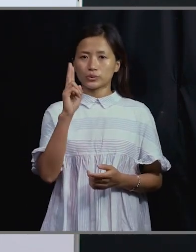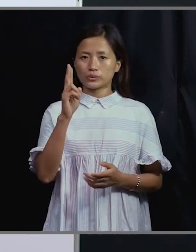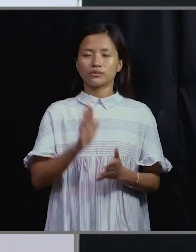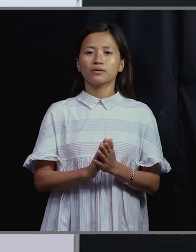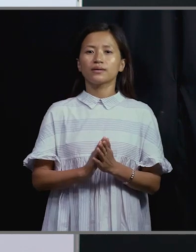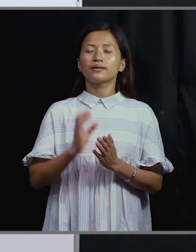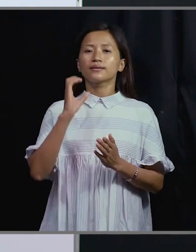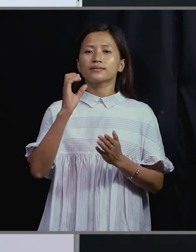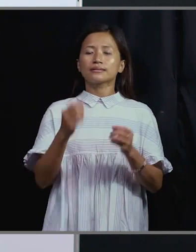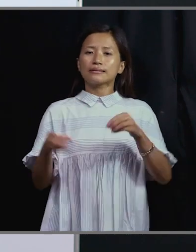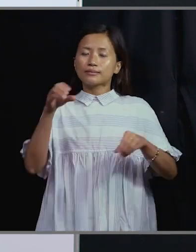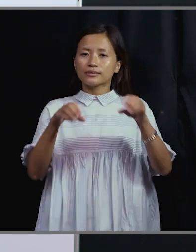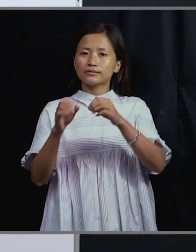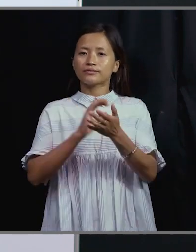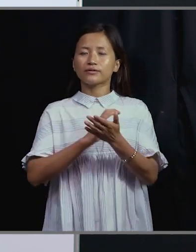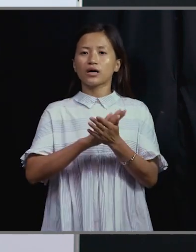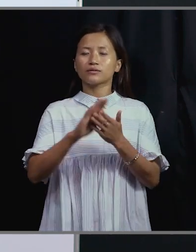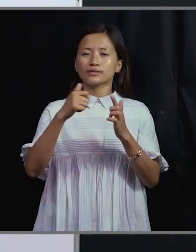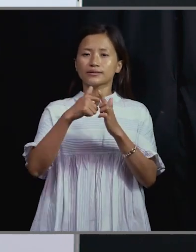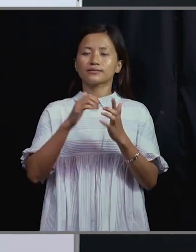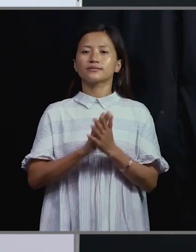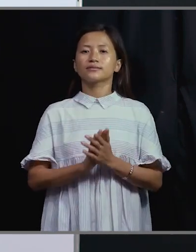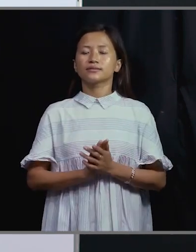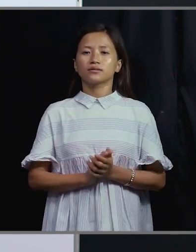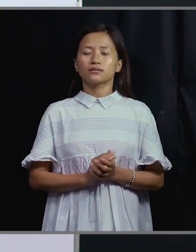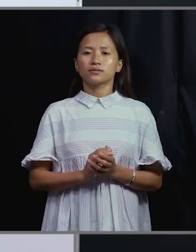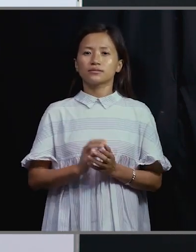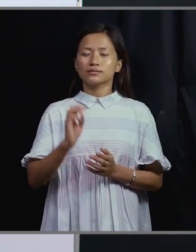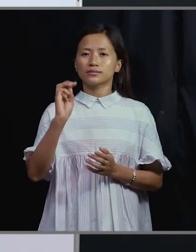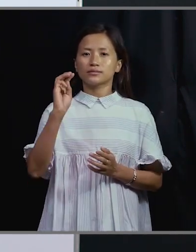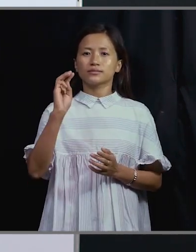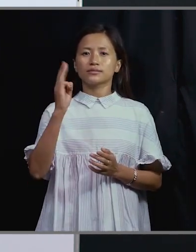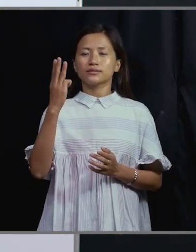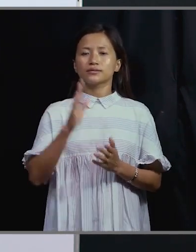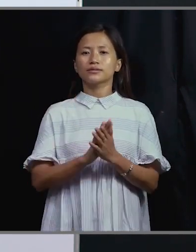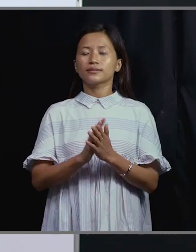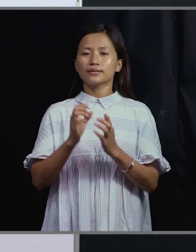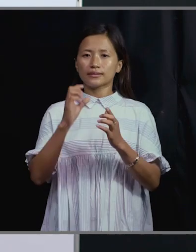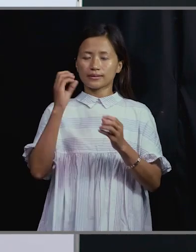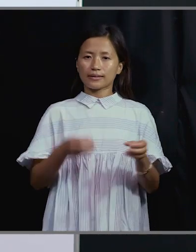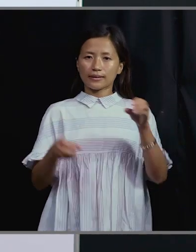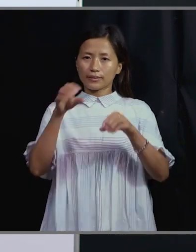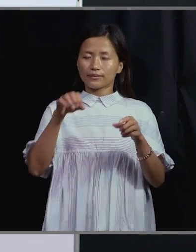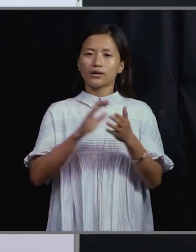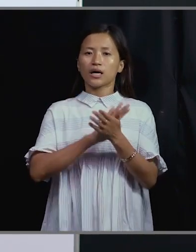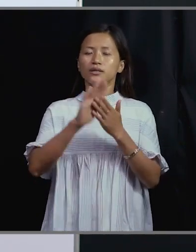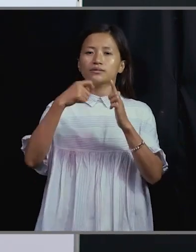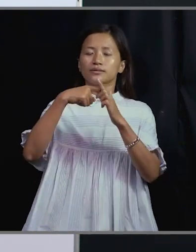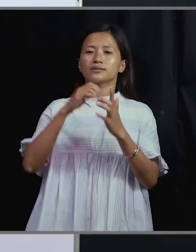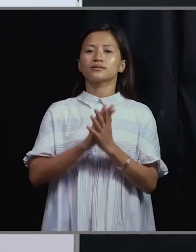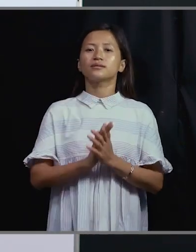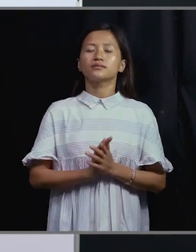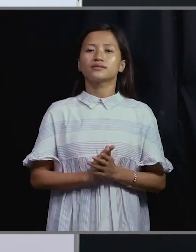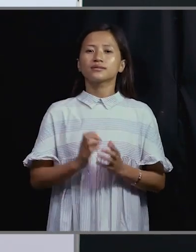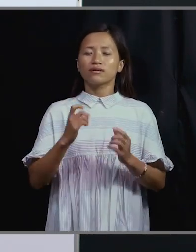of haloalkanes. The third chemical property of the haloalkanes is